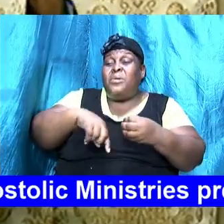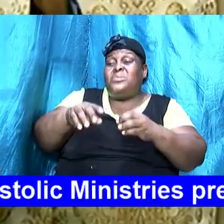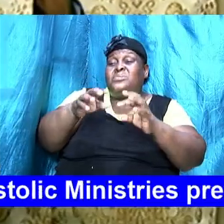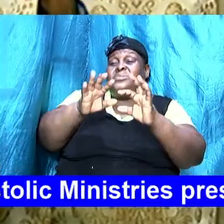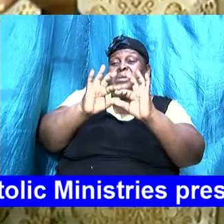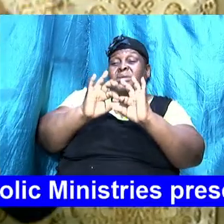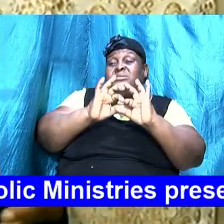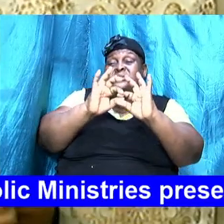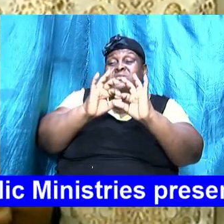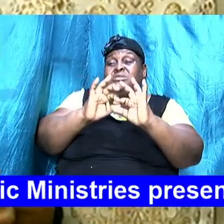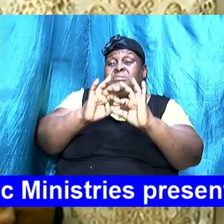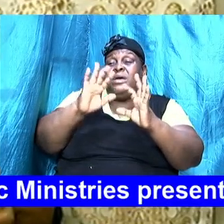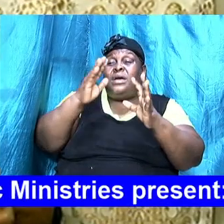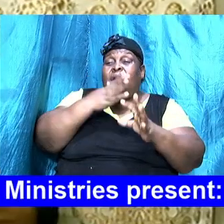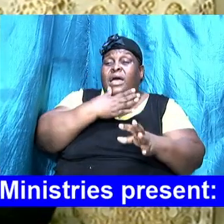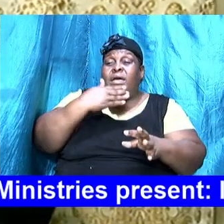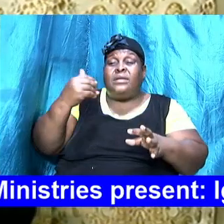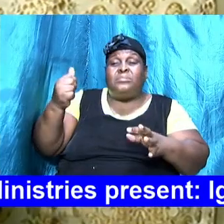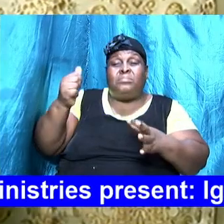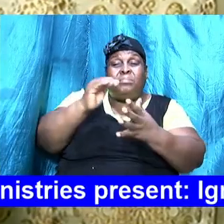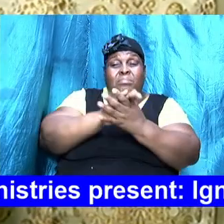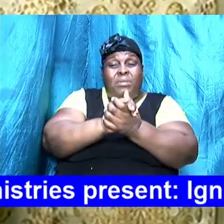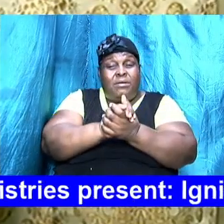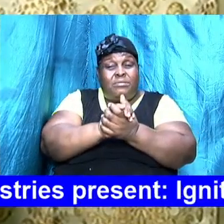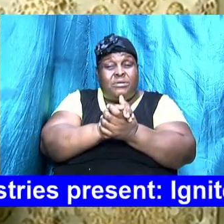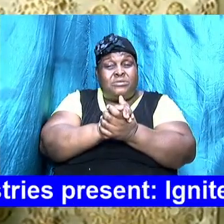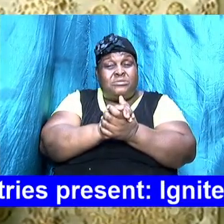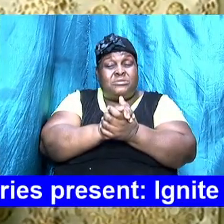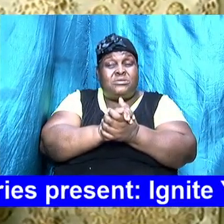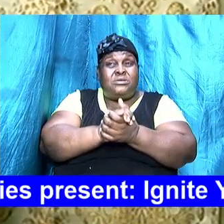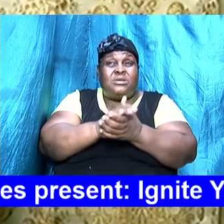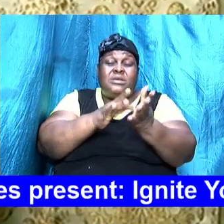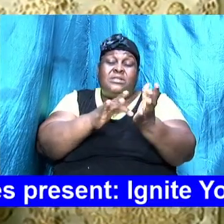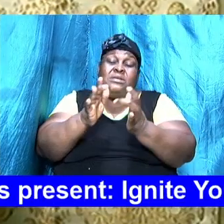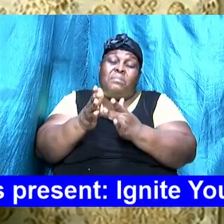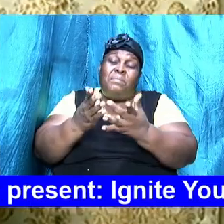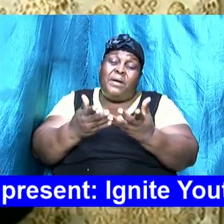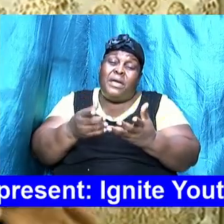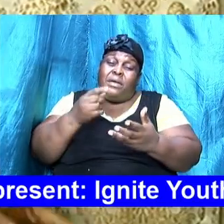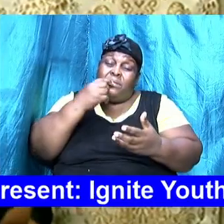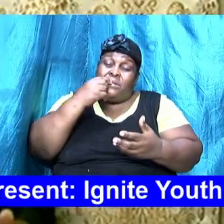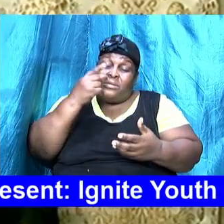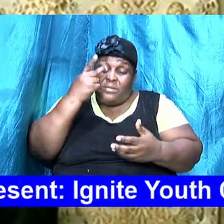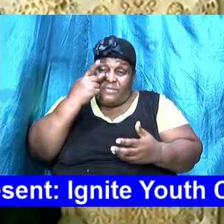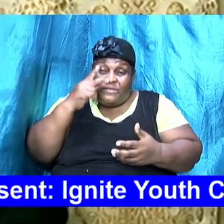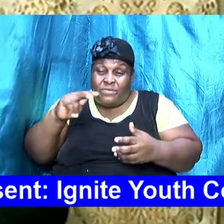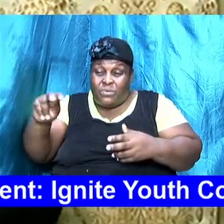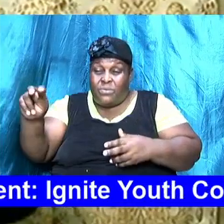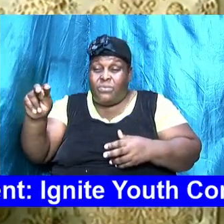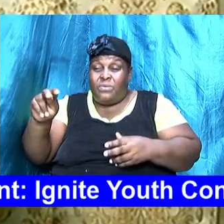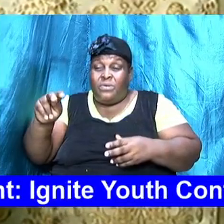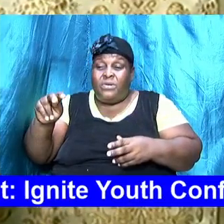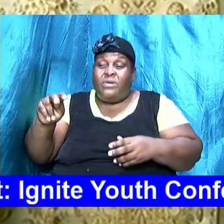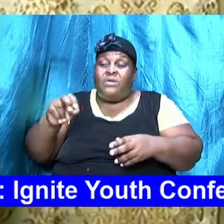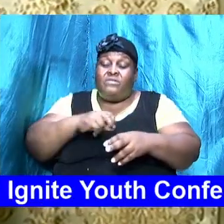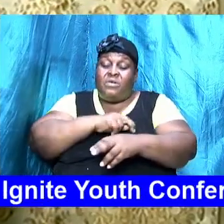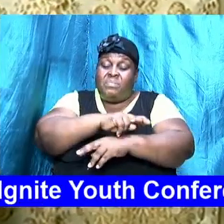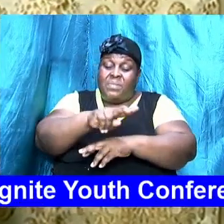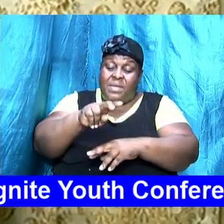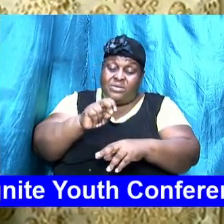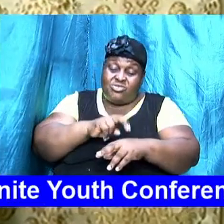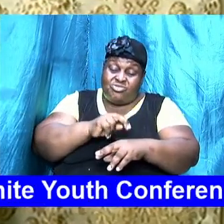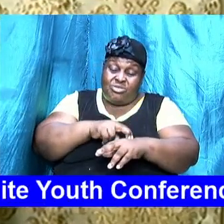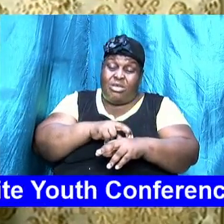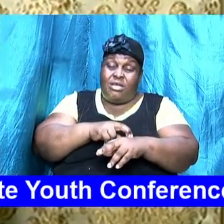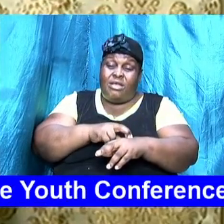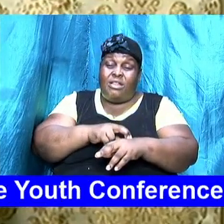from a physical point of view and from a spiritual point of view. And in Genesis there was marriage, and in Revelation